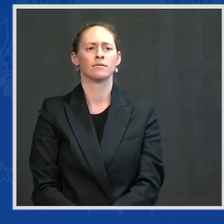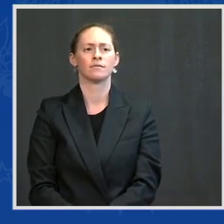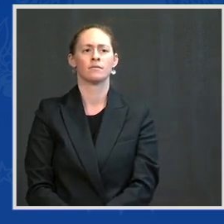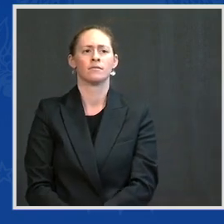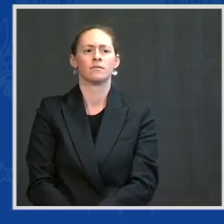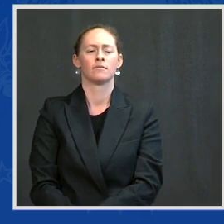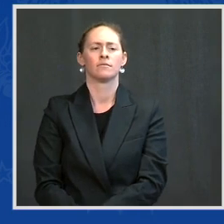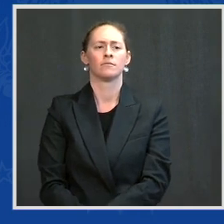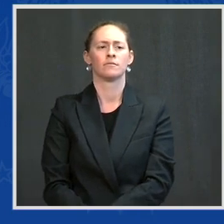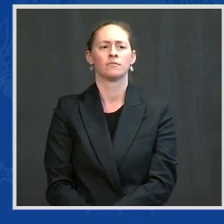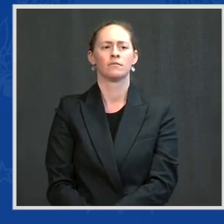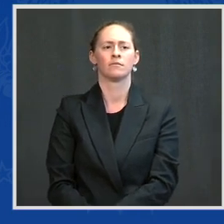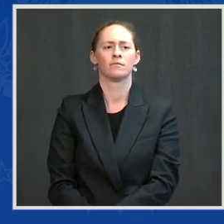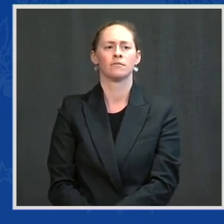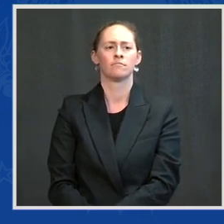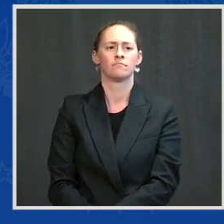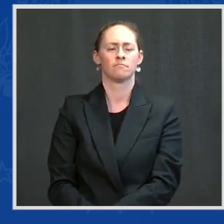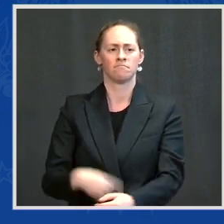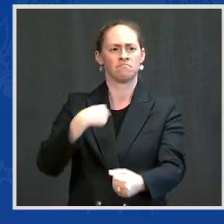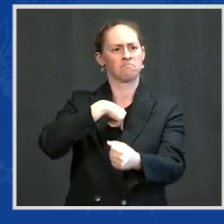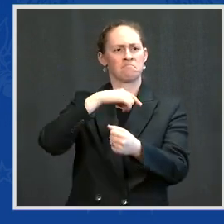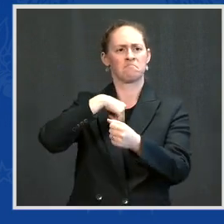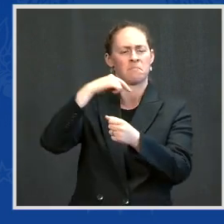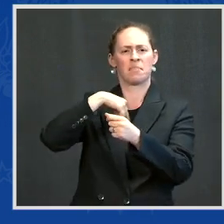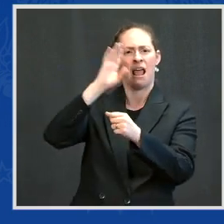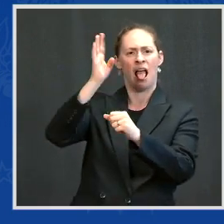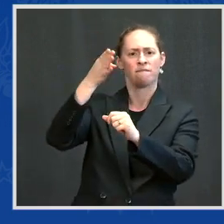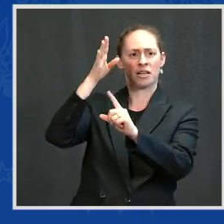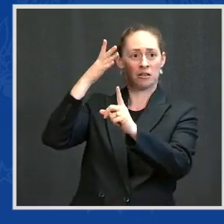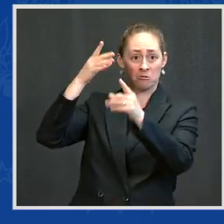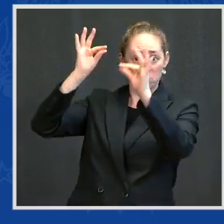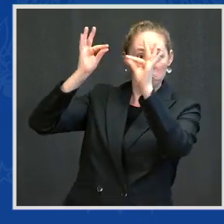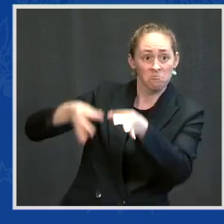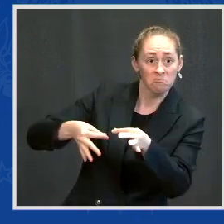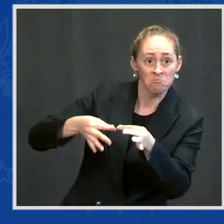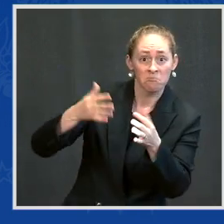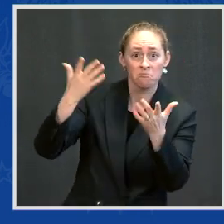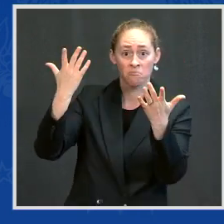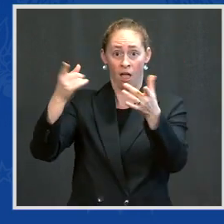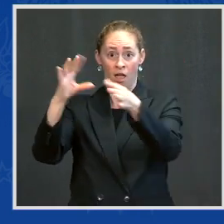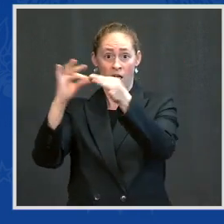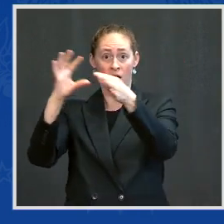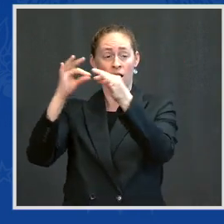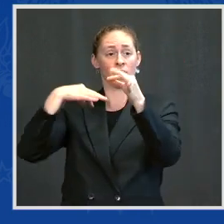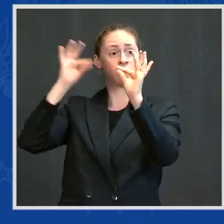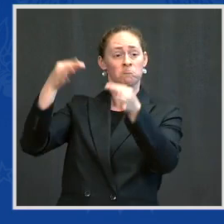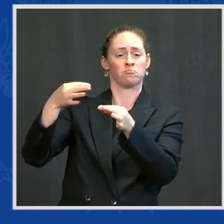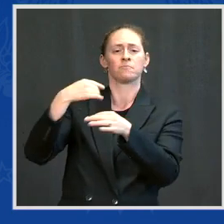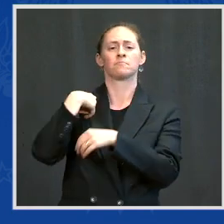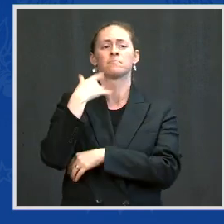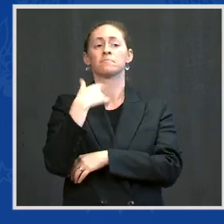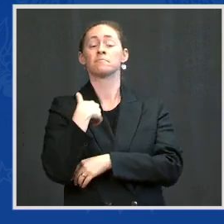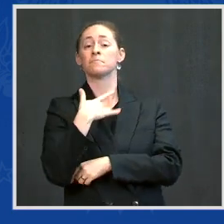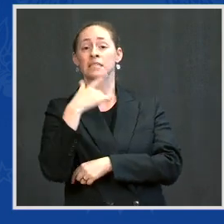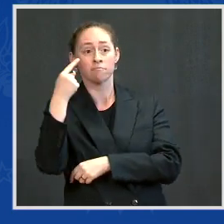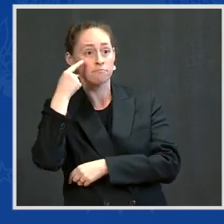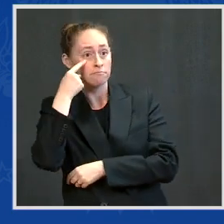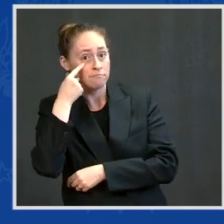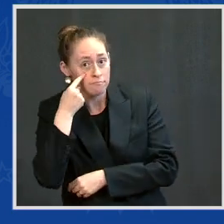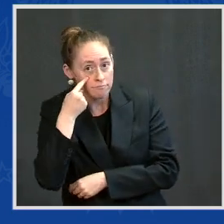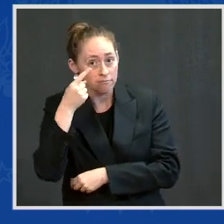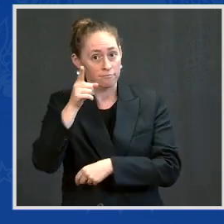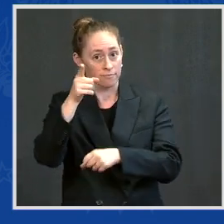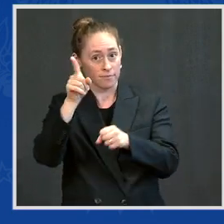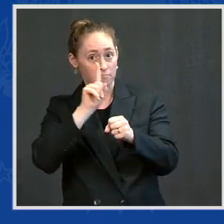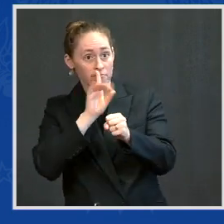man or woman is going to do or not do based on what they said. We'll see. if he made any commitment, then I would meet with